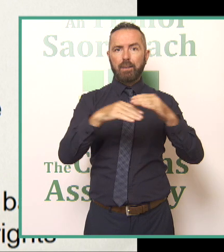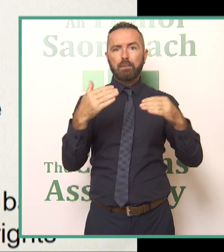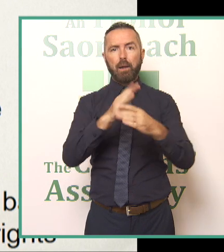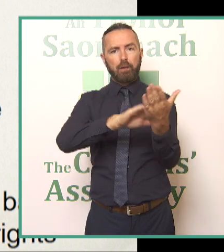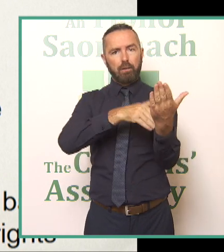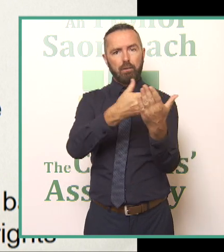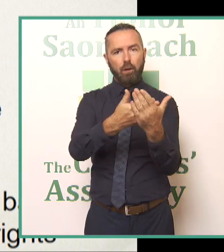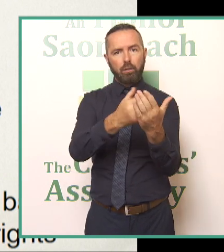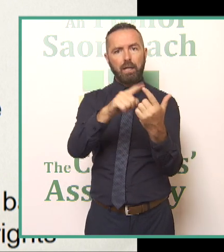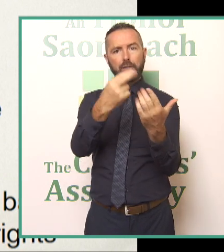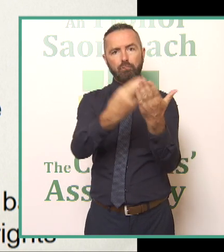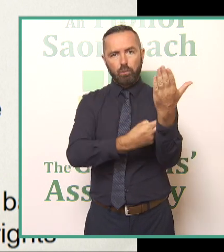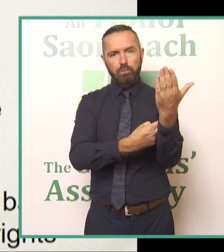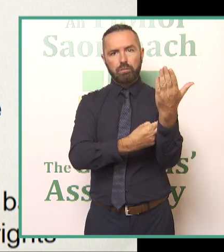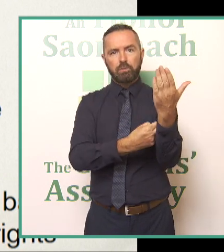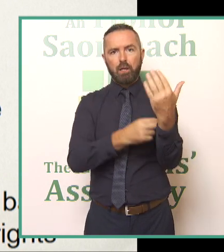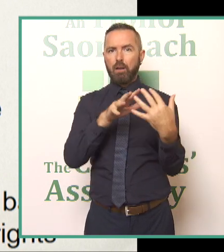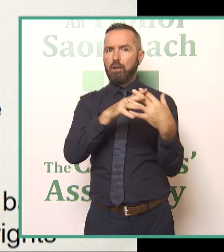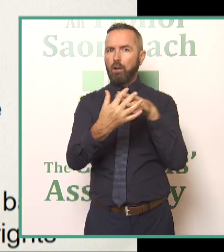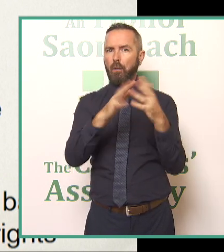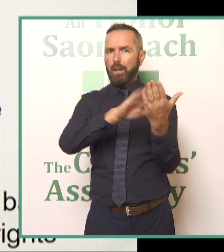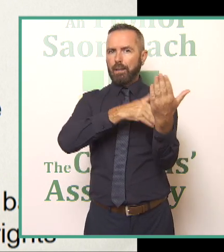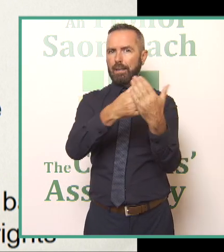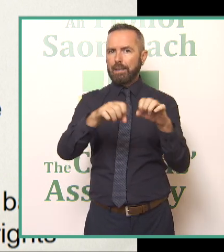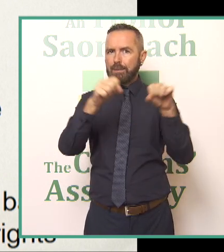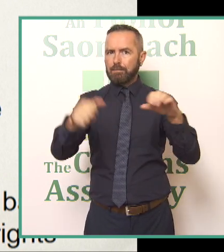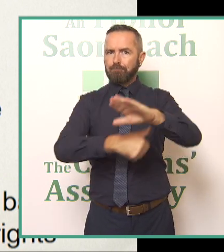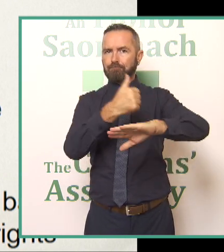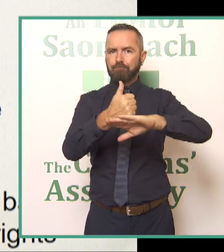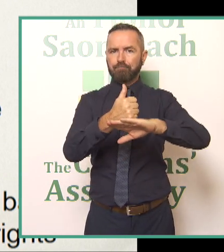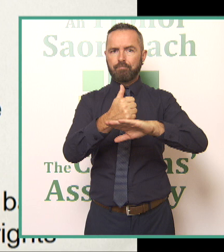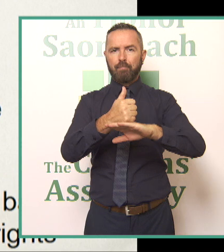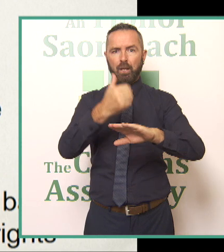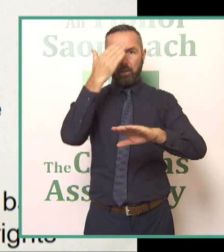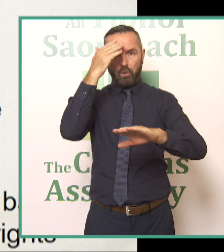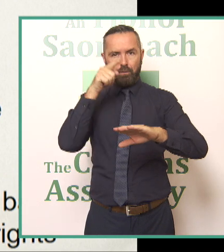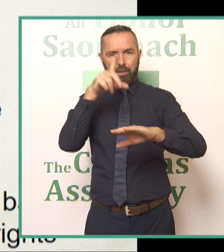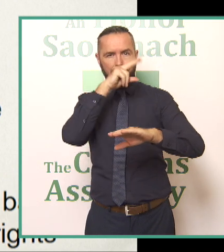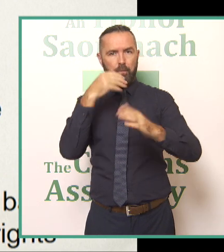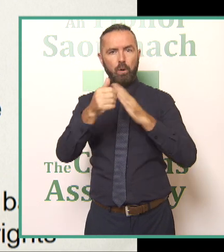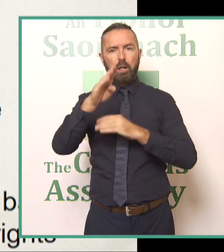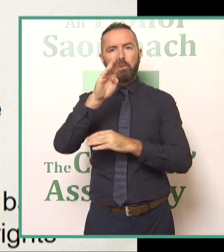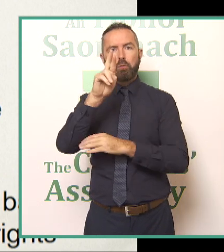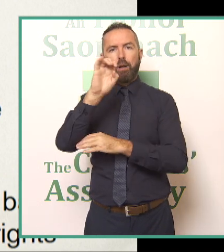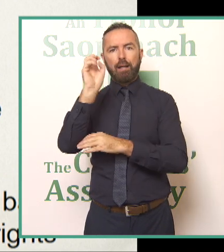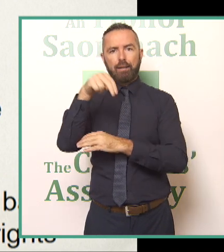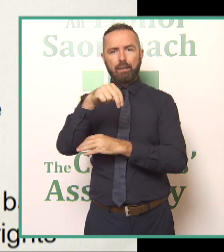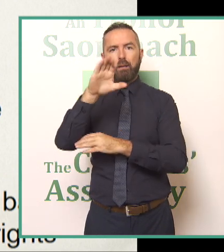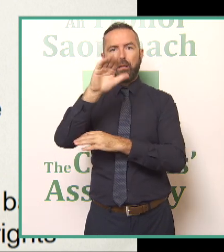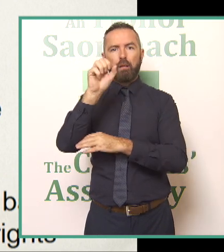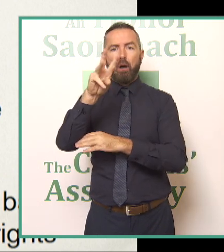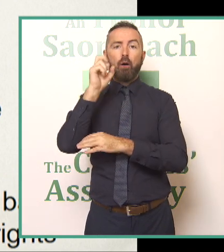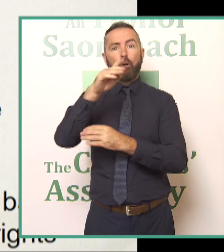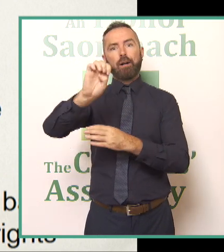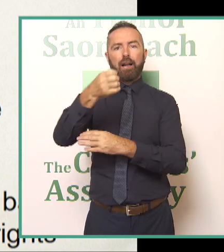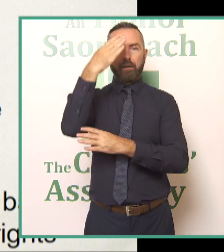laws. And a complex legal system came into existence known as Brehon law or early Irish law. And